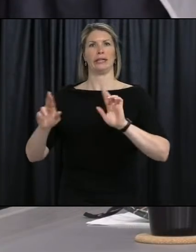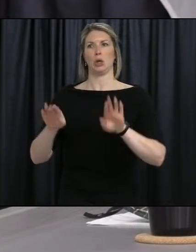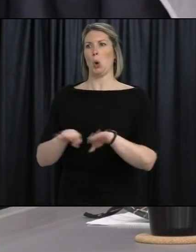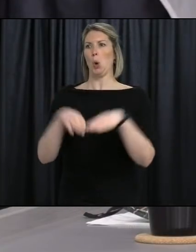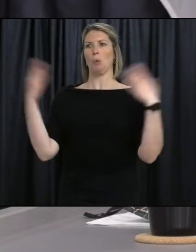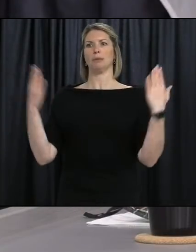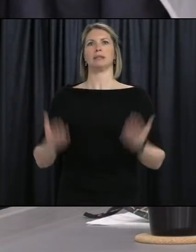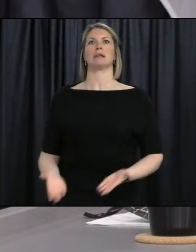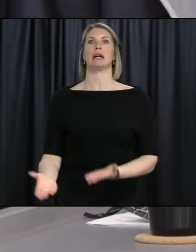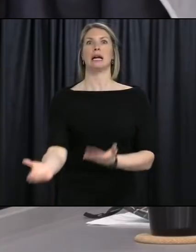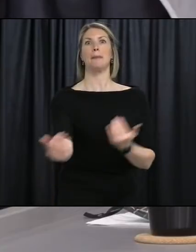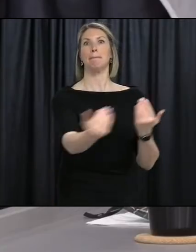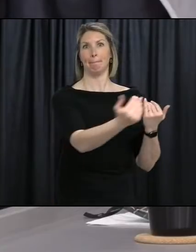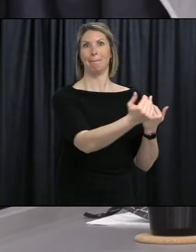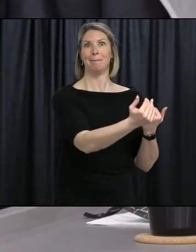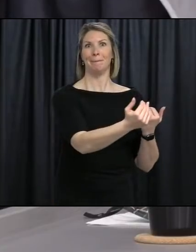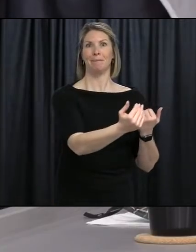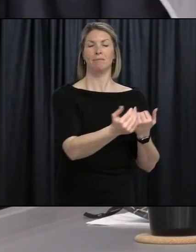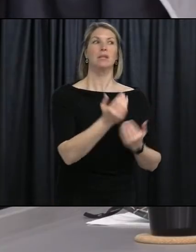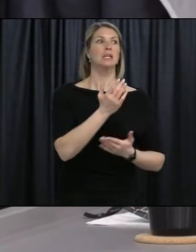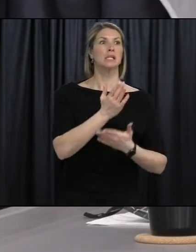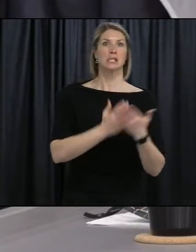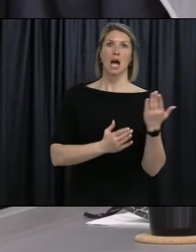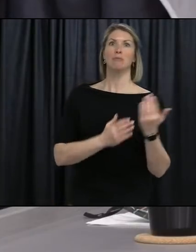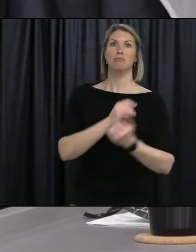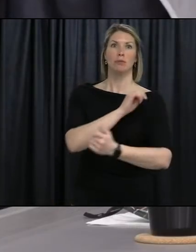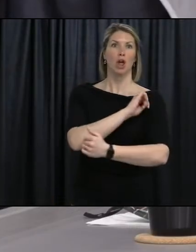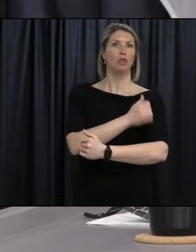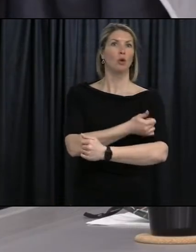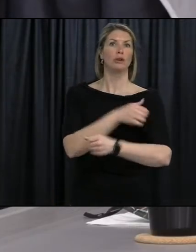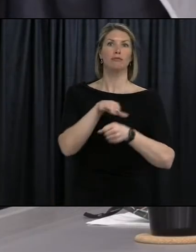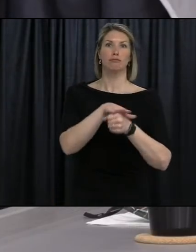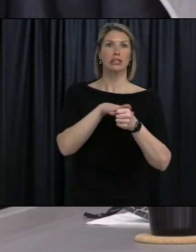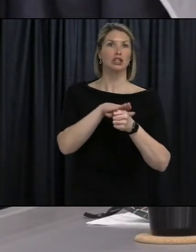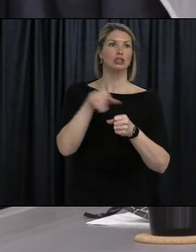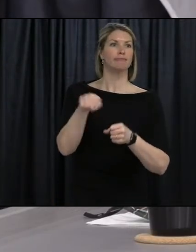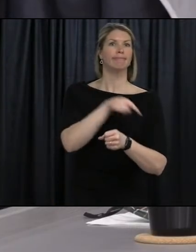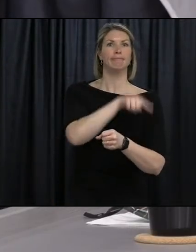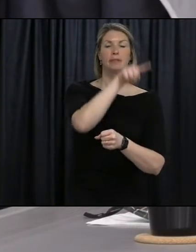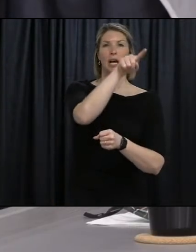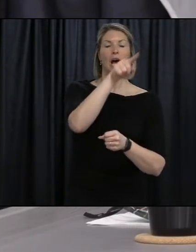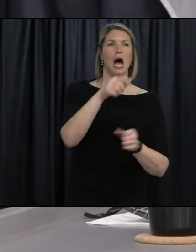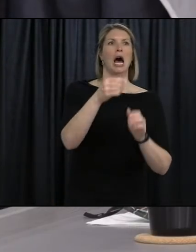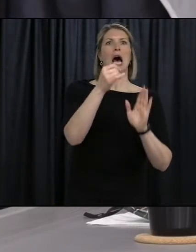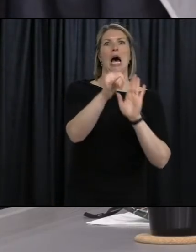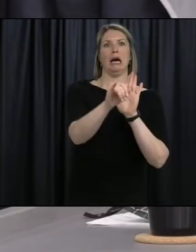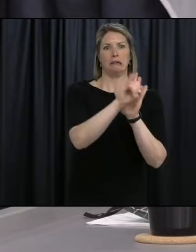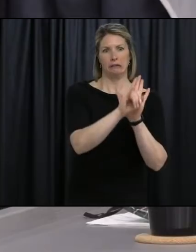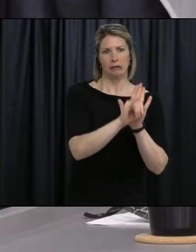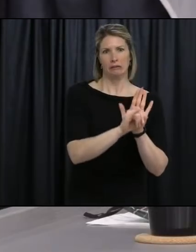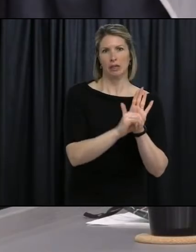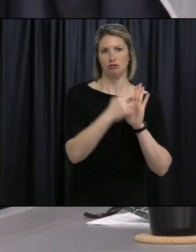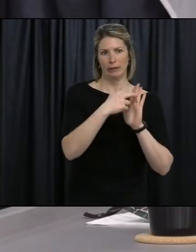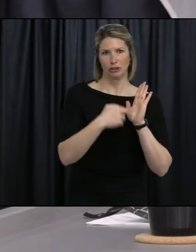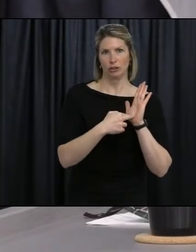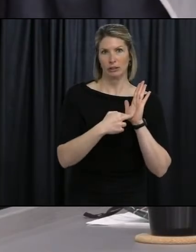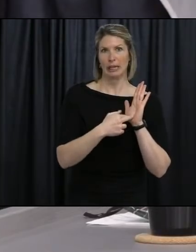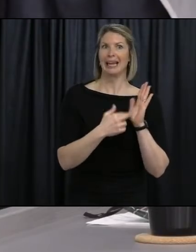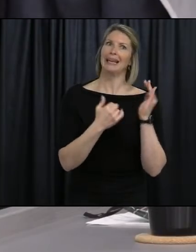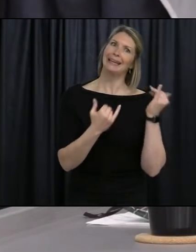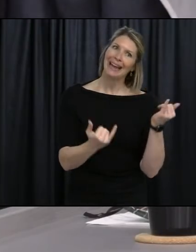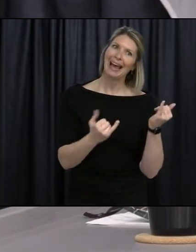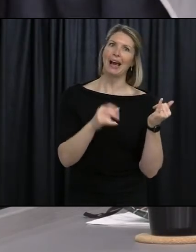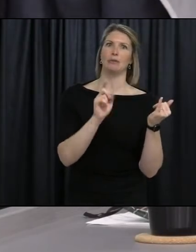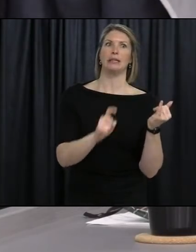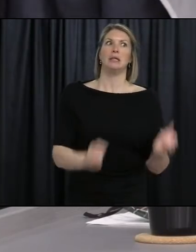the view from a couple of the RHAs for sure is that they have identified all they can through the process of pre-registration and